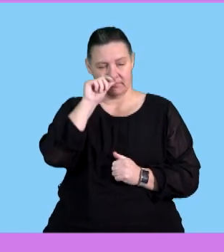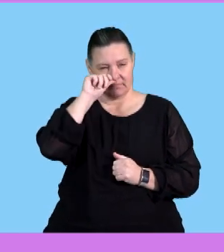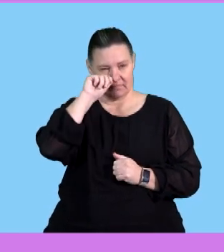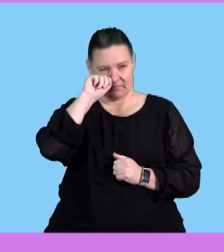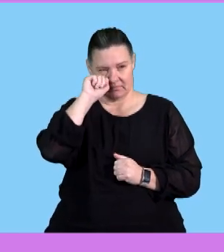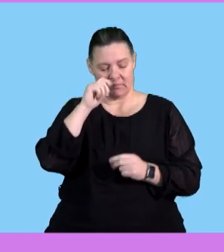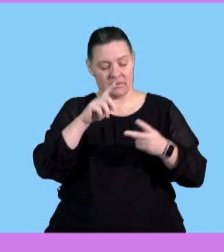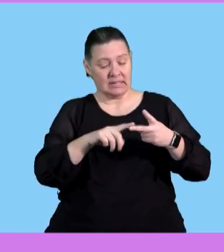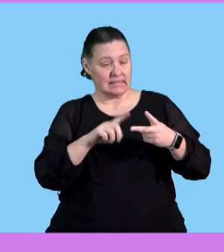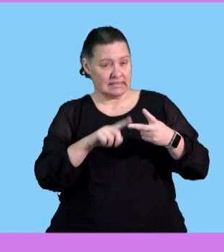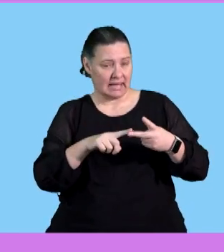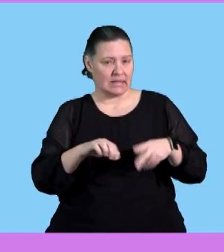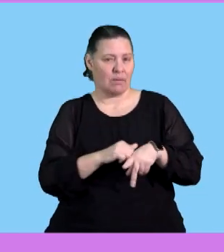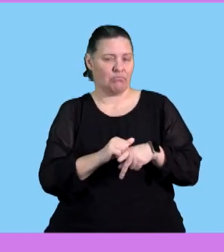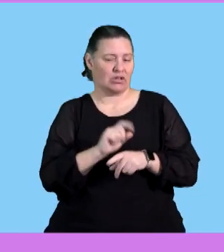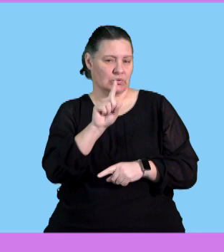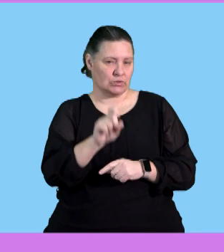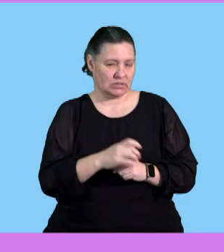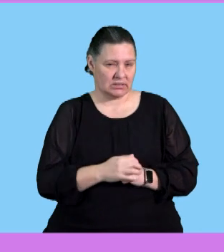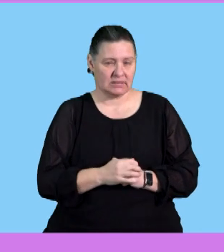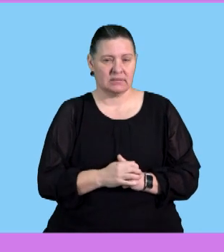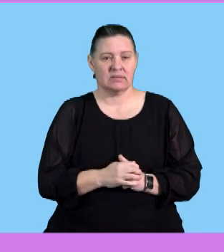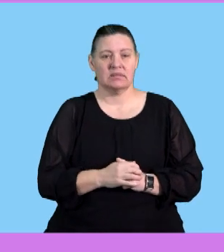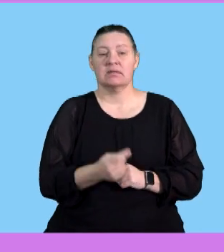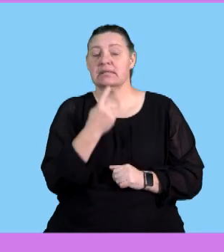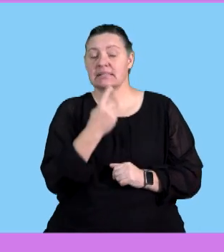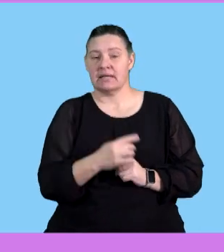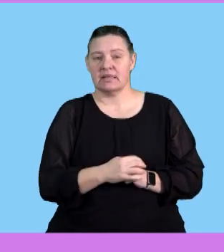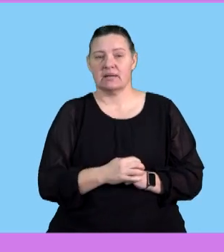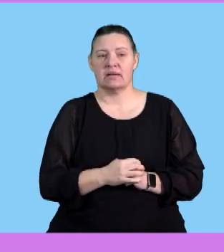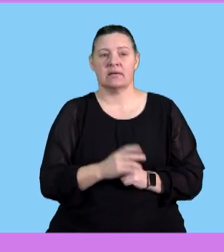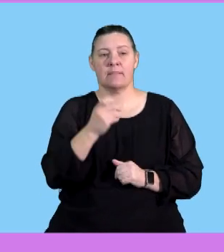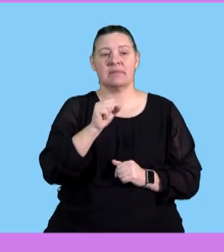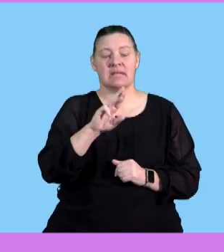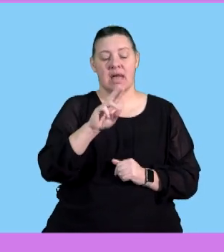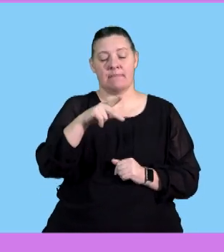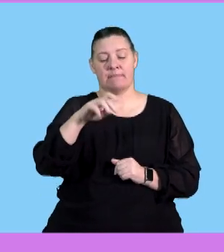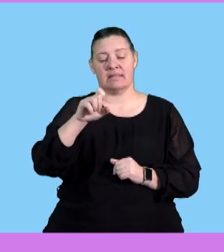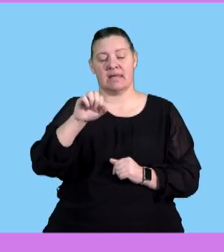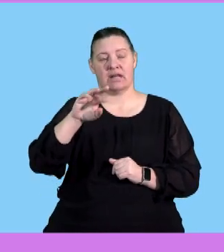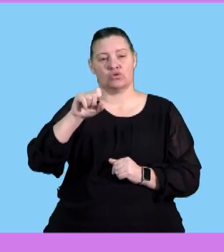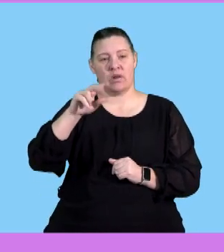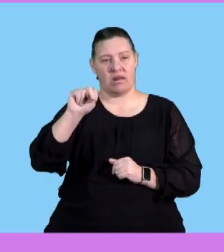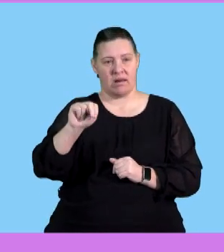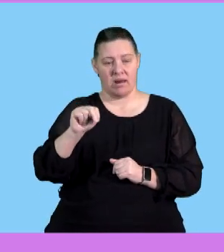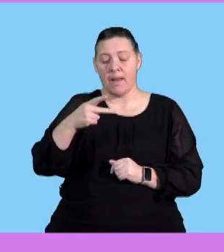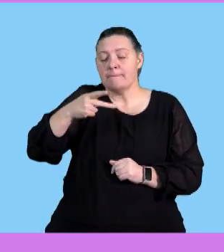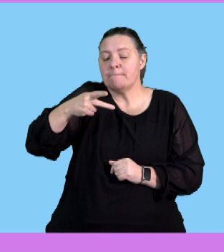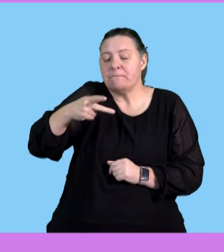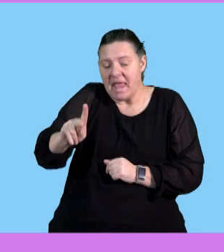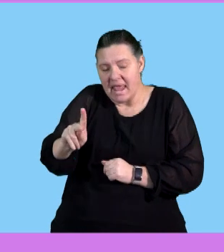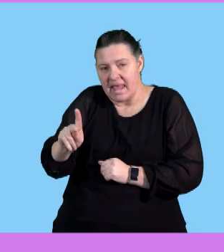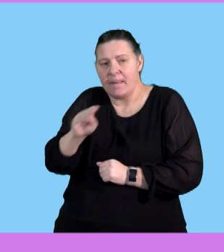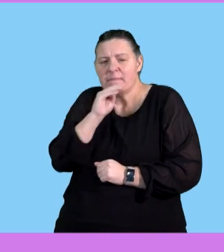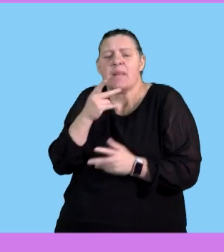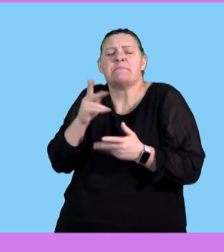Right, let's go to number 2, or our second practice question. It says here, Mr. Peterson paid,